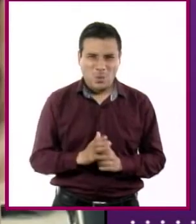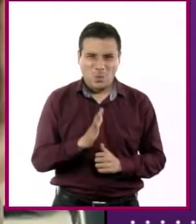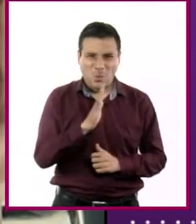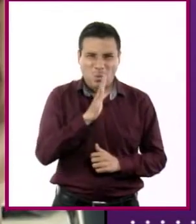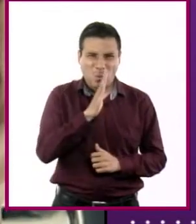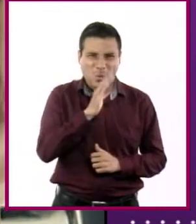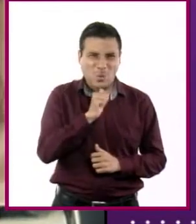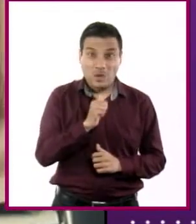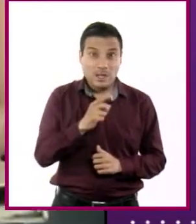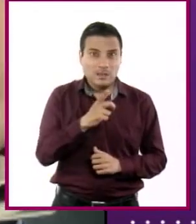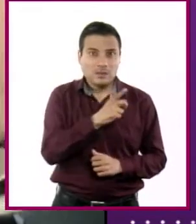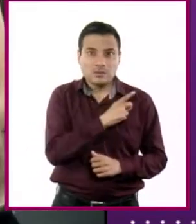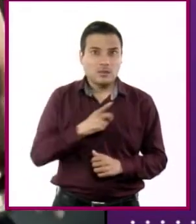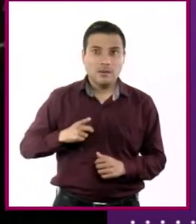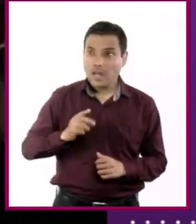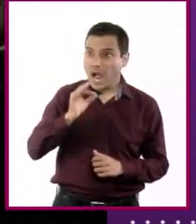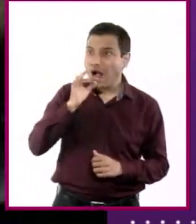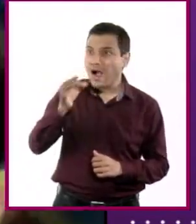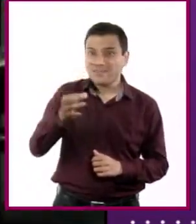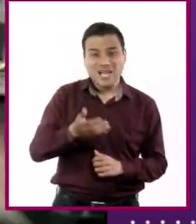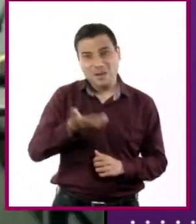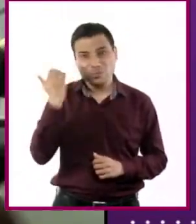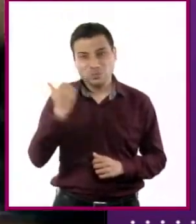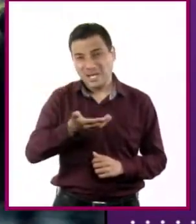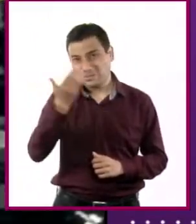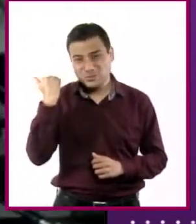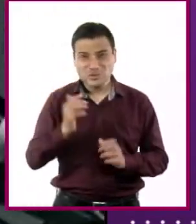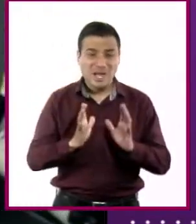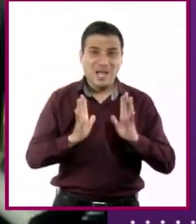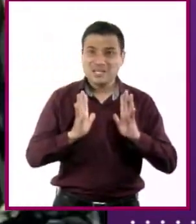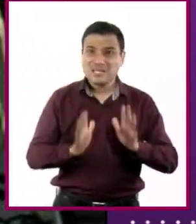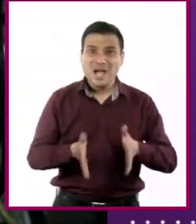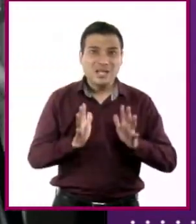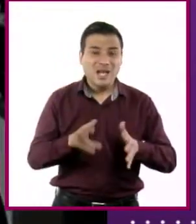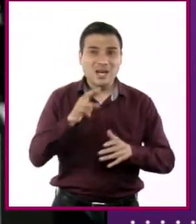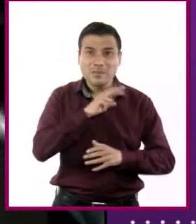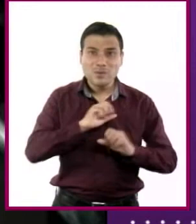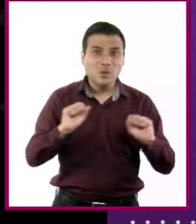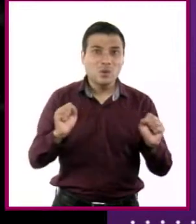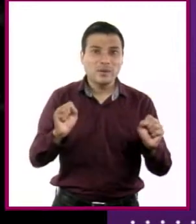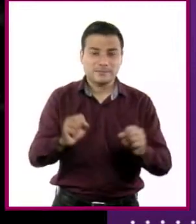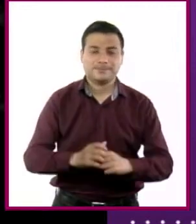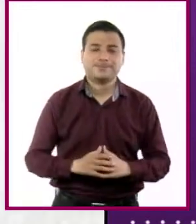Yes! We should warn them! Let's go! Yes. Run, run!